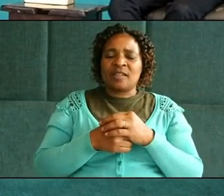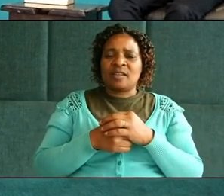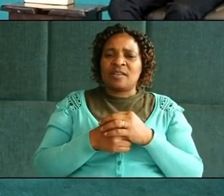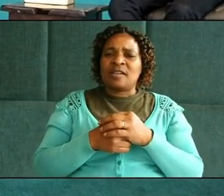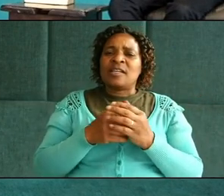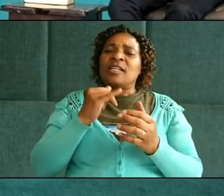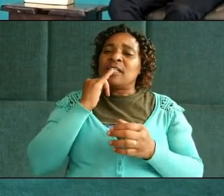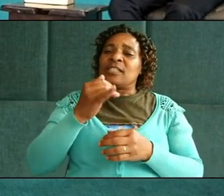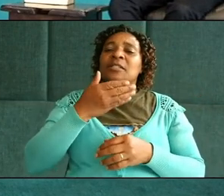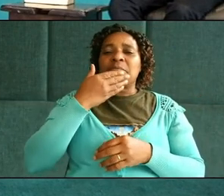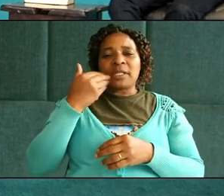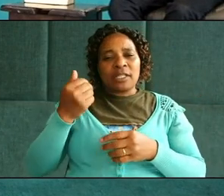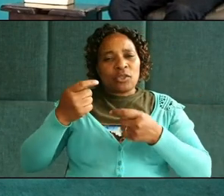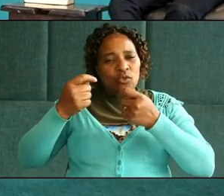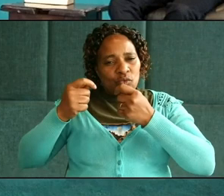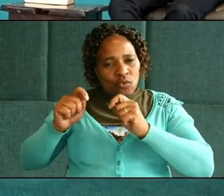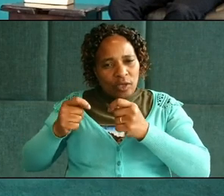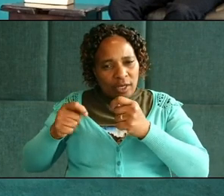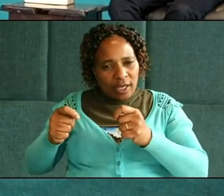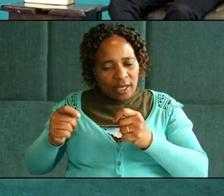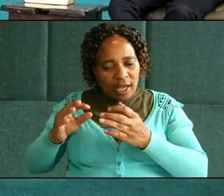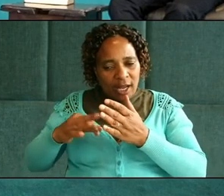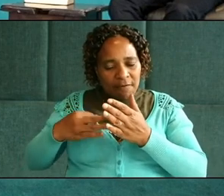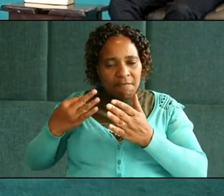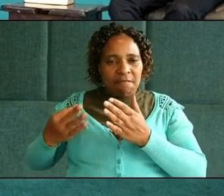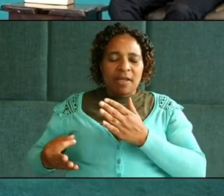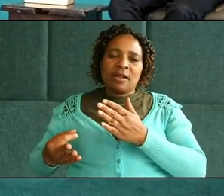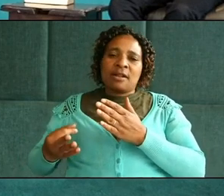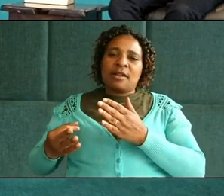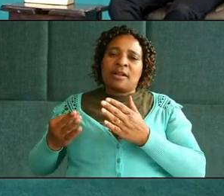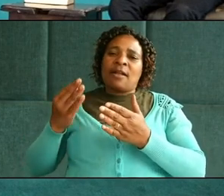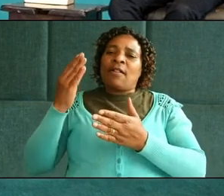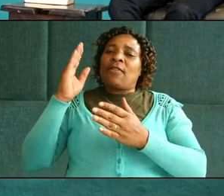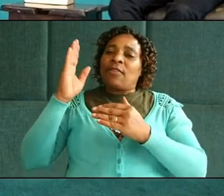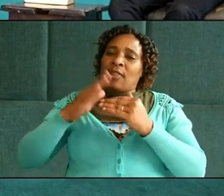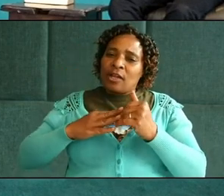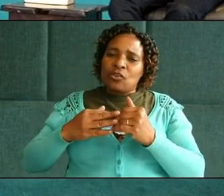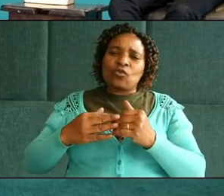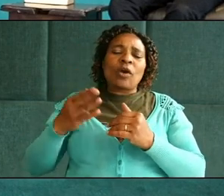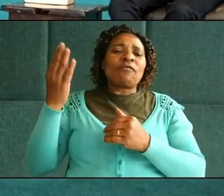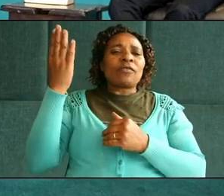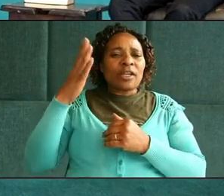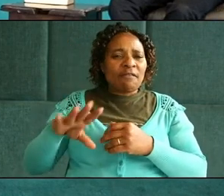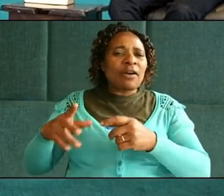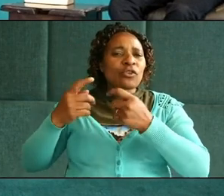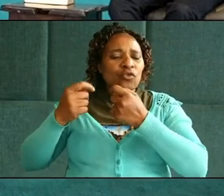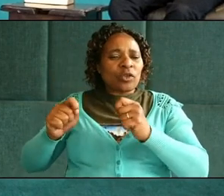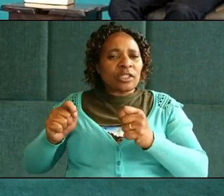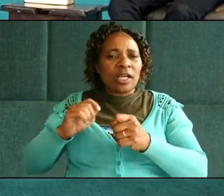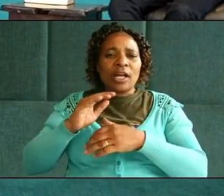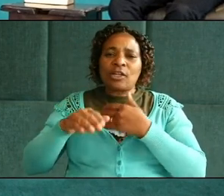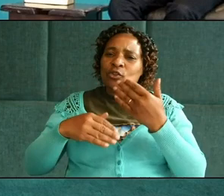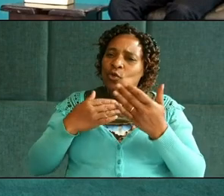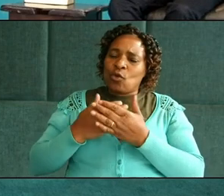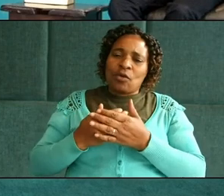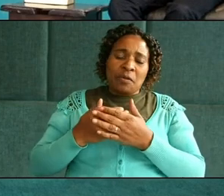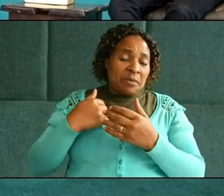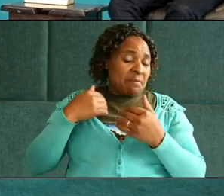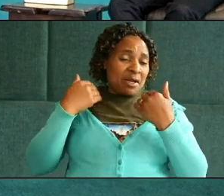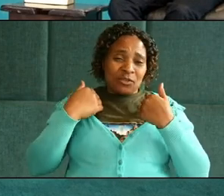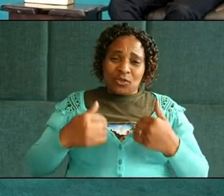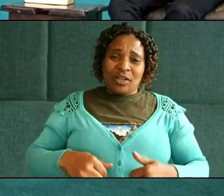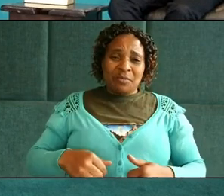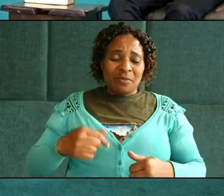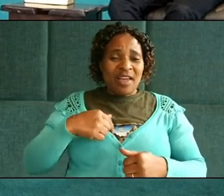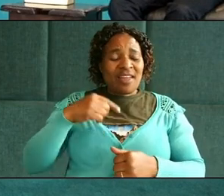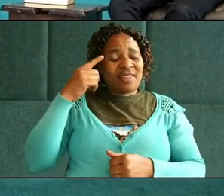It is better to try and fail than to have never tried at all. Mm-hmm. Personally, I think